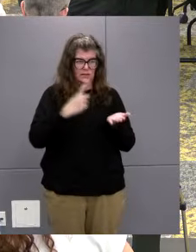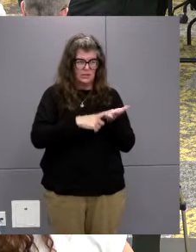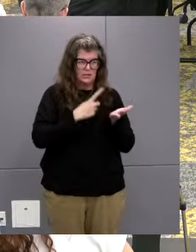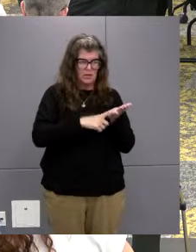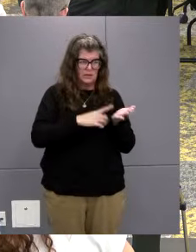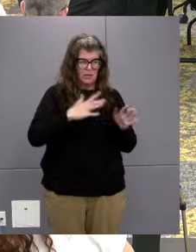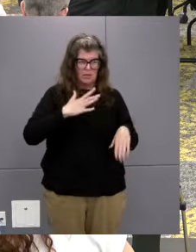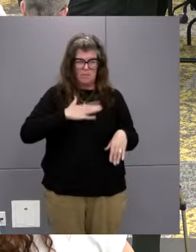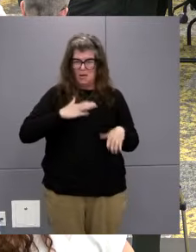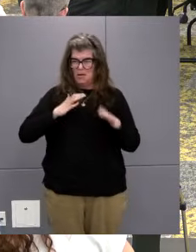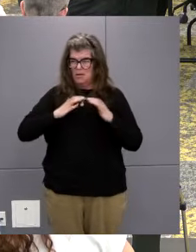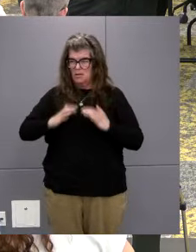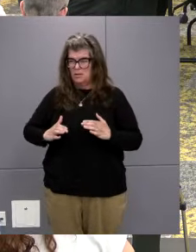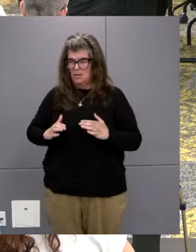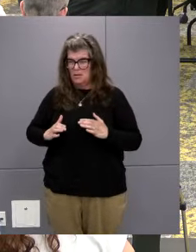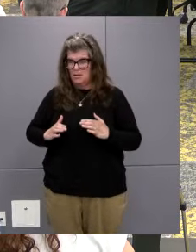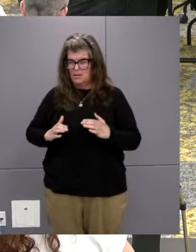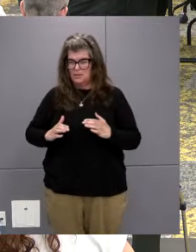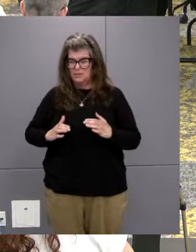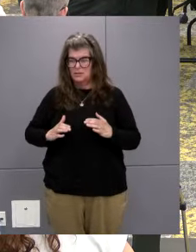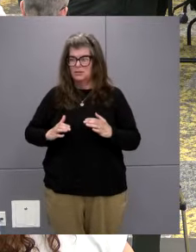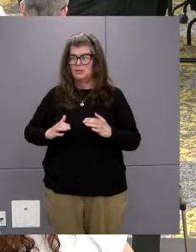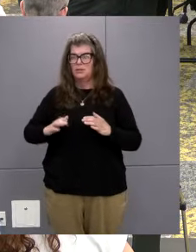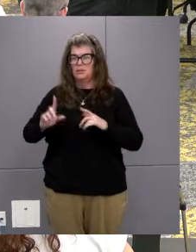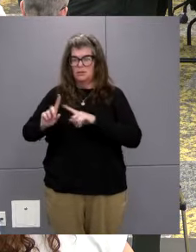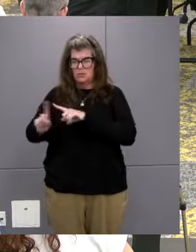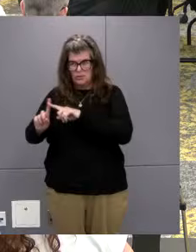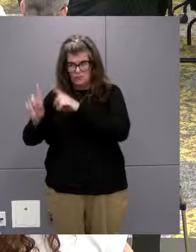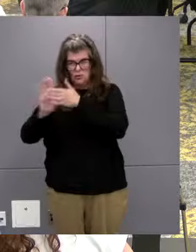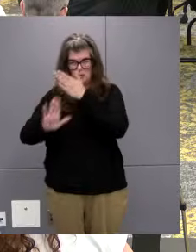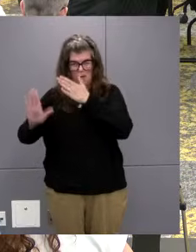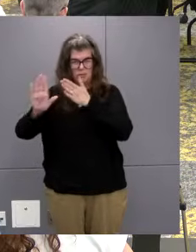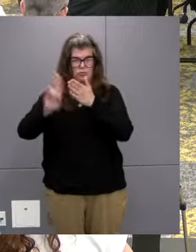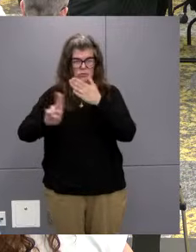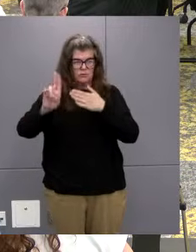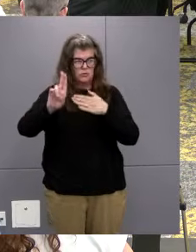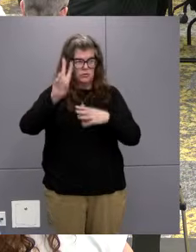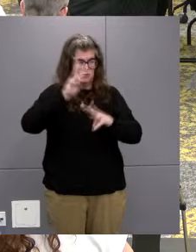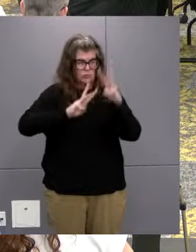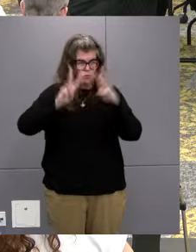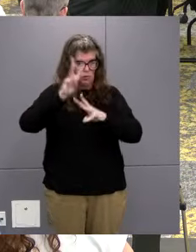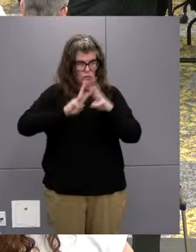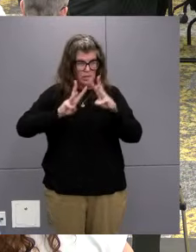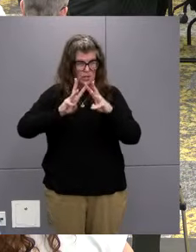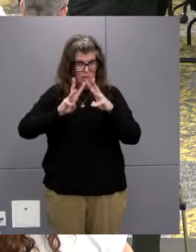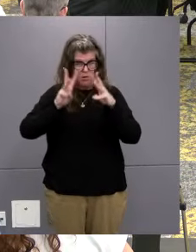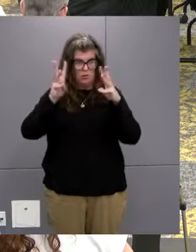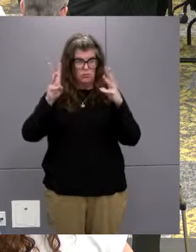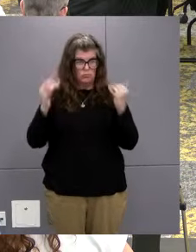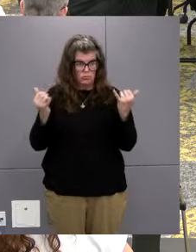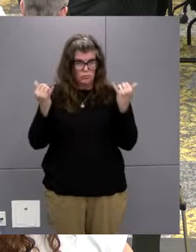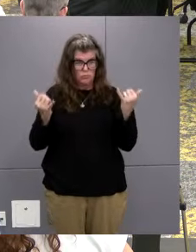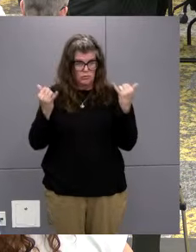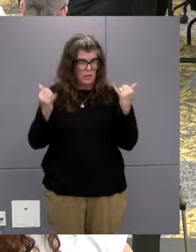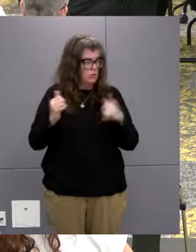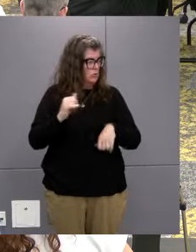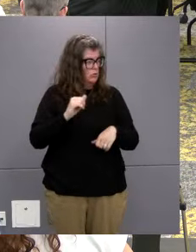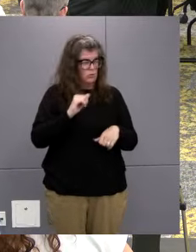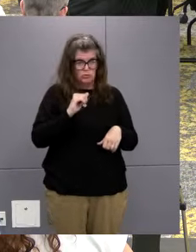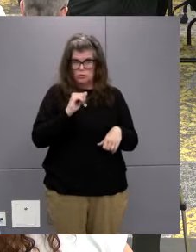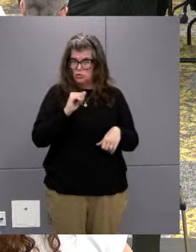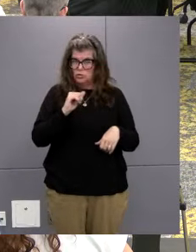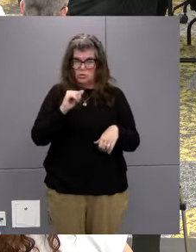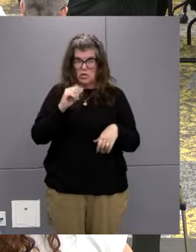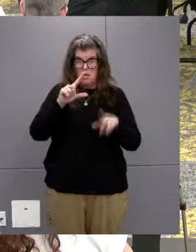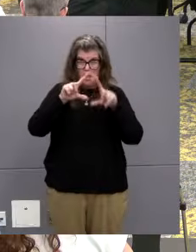my clients, a lot of colleges and universities worry about a lot today, and that is, do not have more